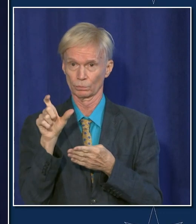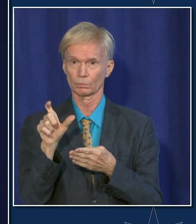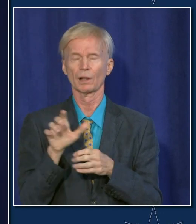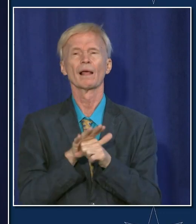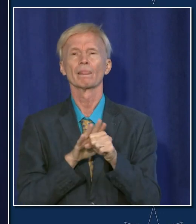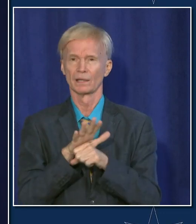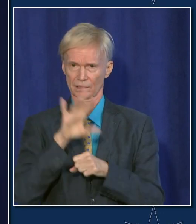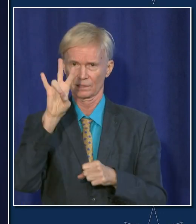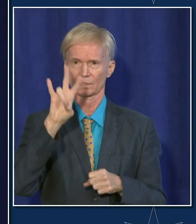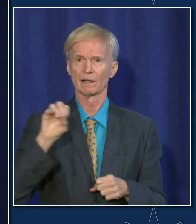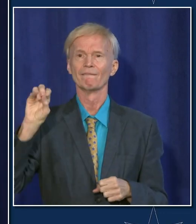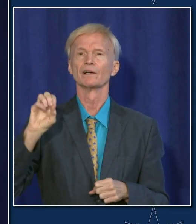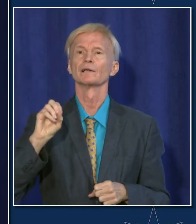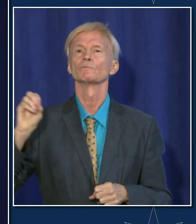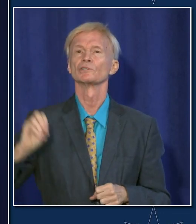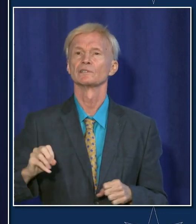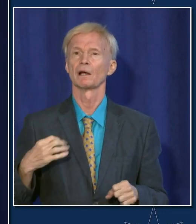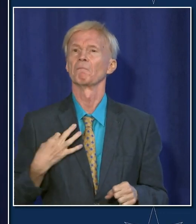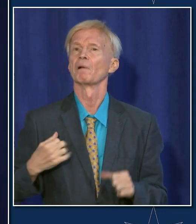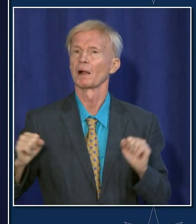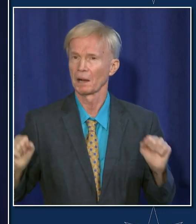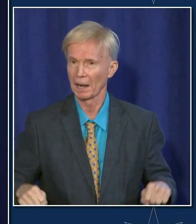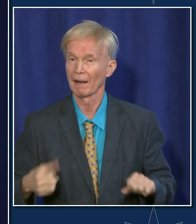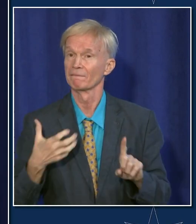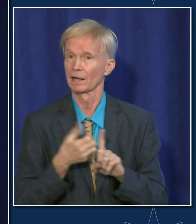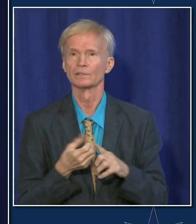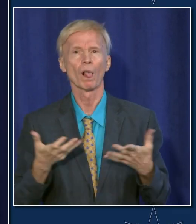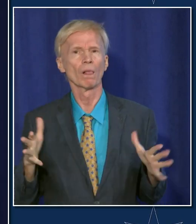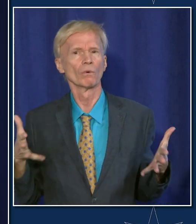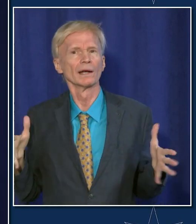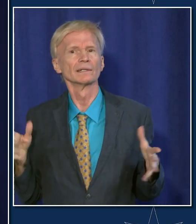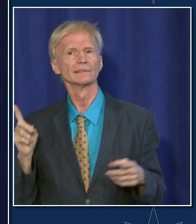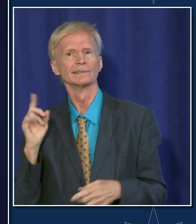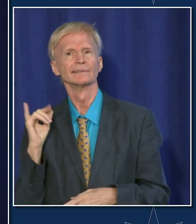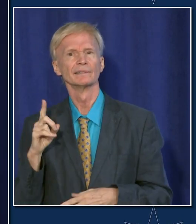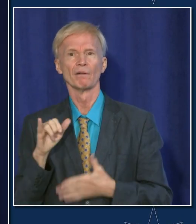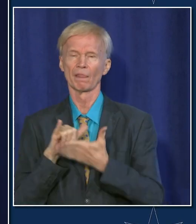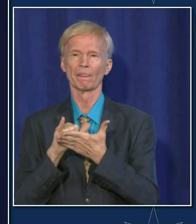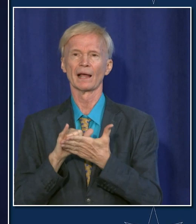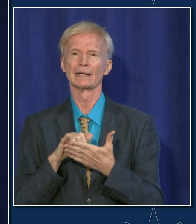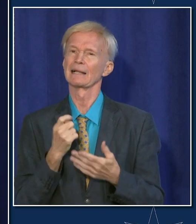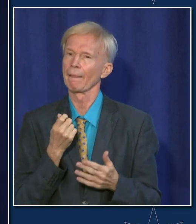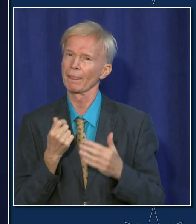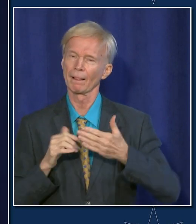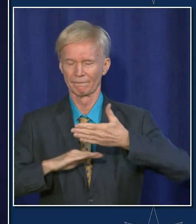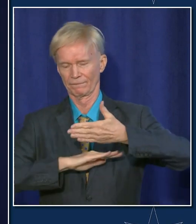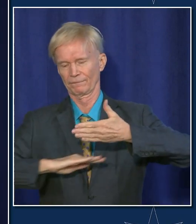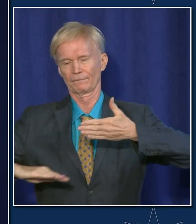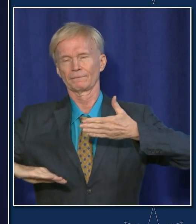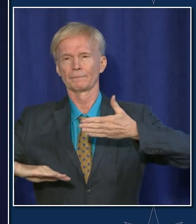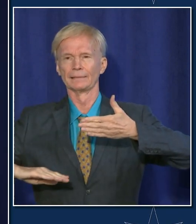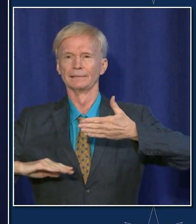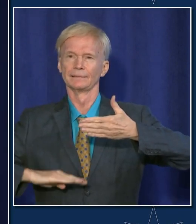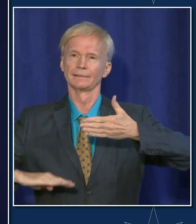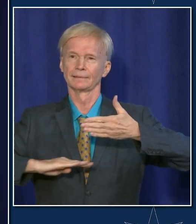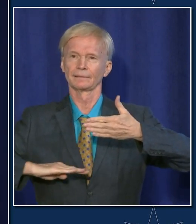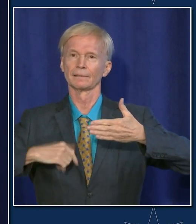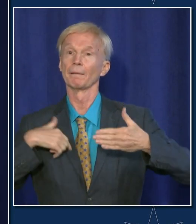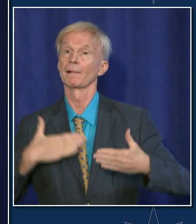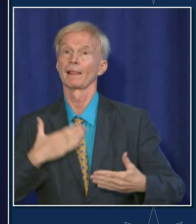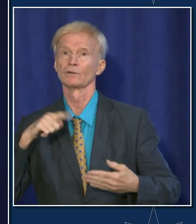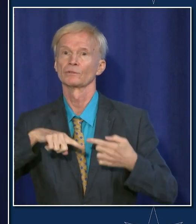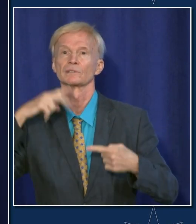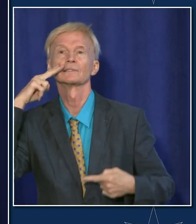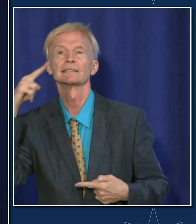least 70% of eligible Chicagoans have gotten a first dose. And that's, to me, a little bit of a floor. So I'm glad to see those